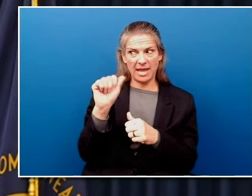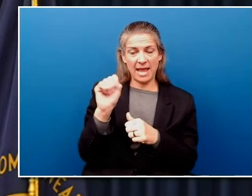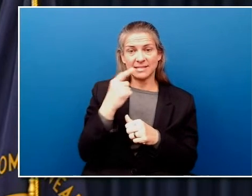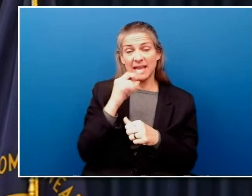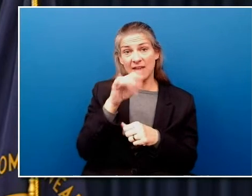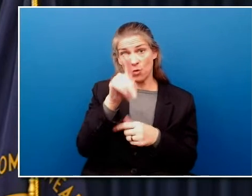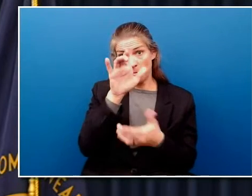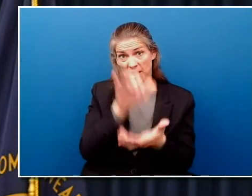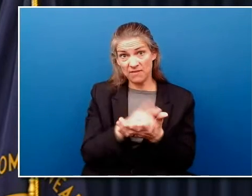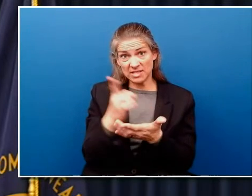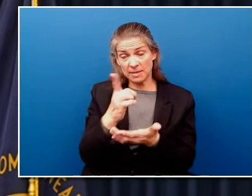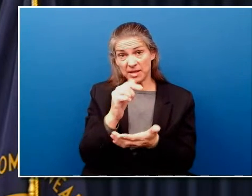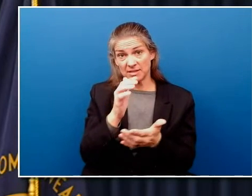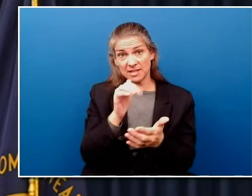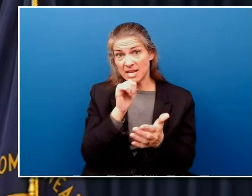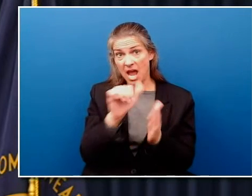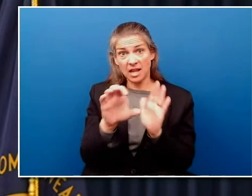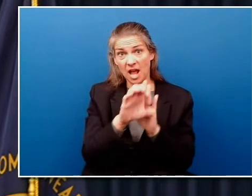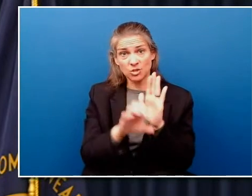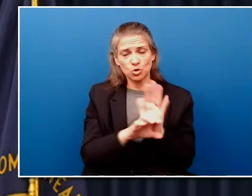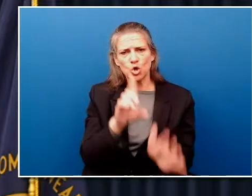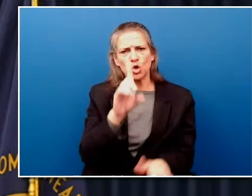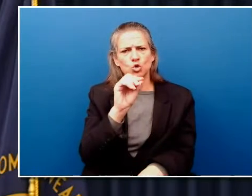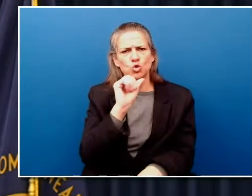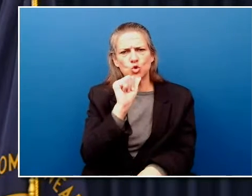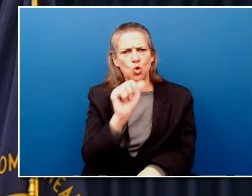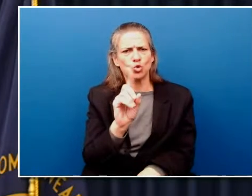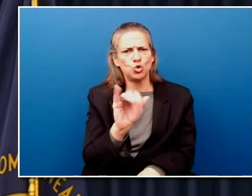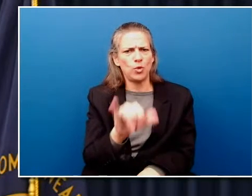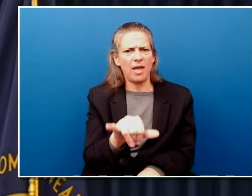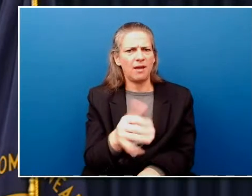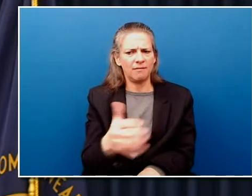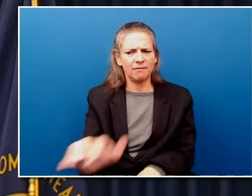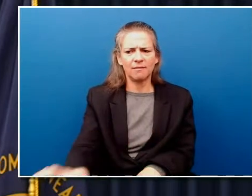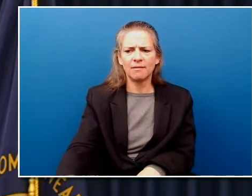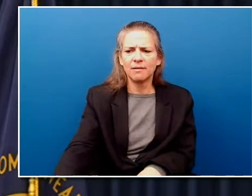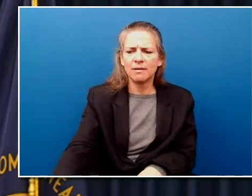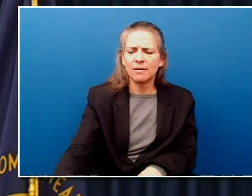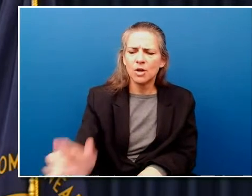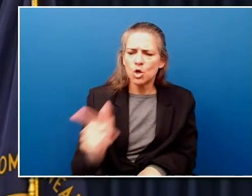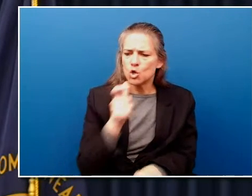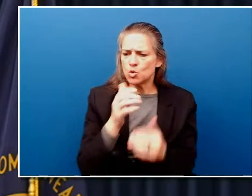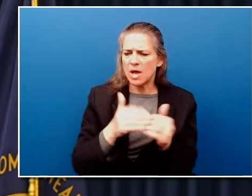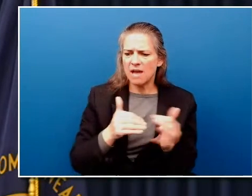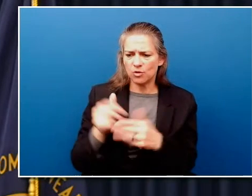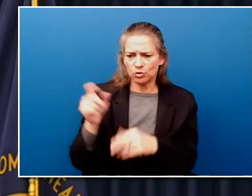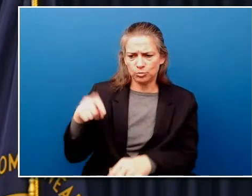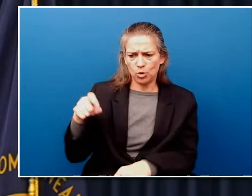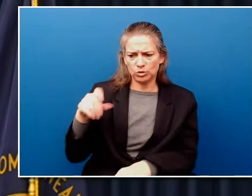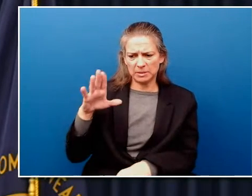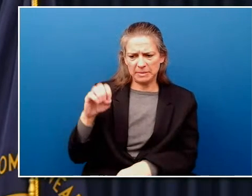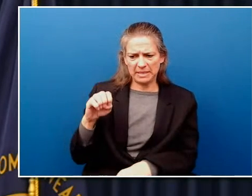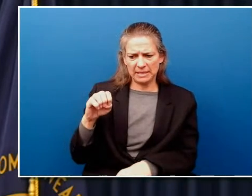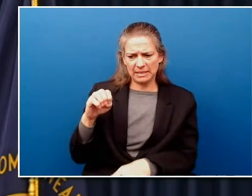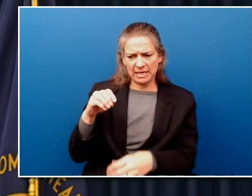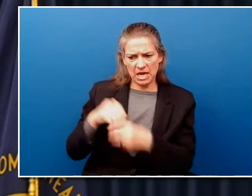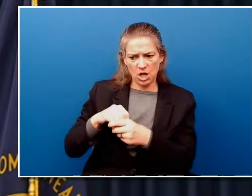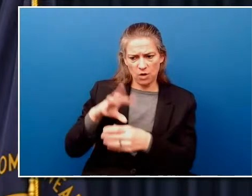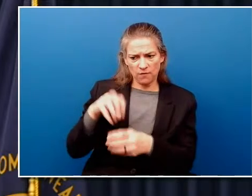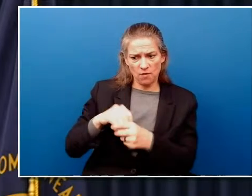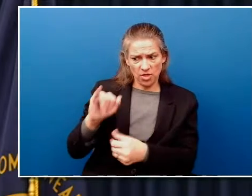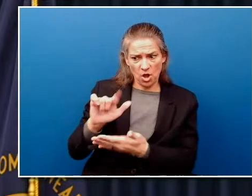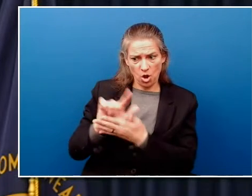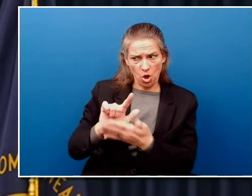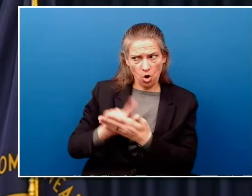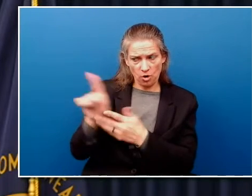is unconstitutional, don't do it. And then whoever is supposed to be in that law file suit. That's